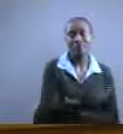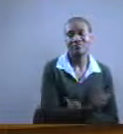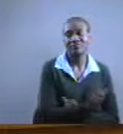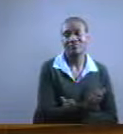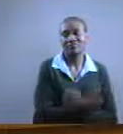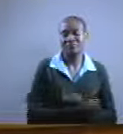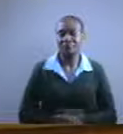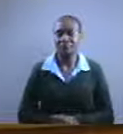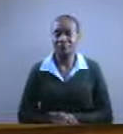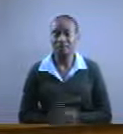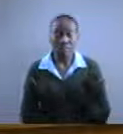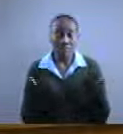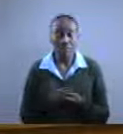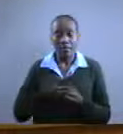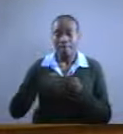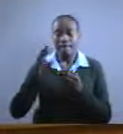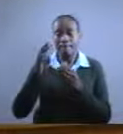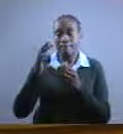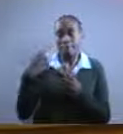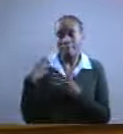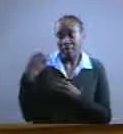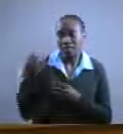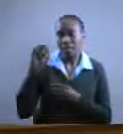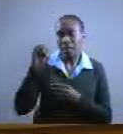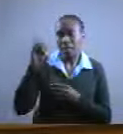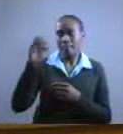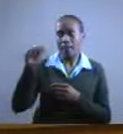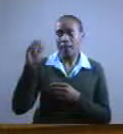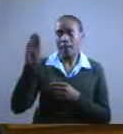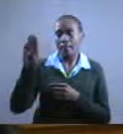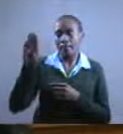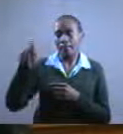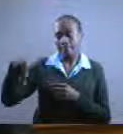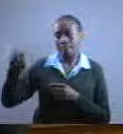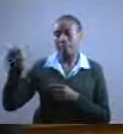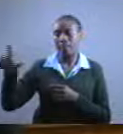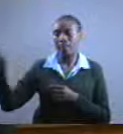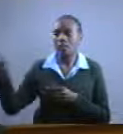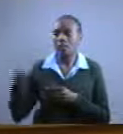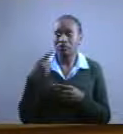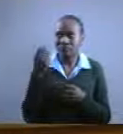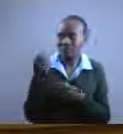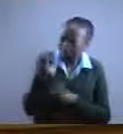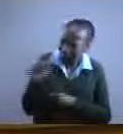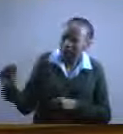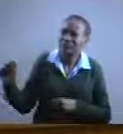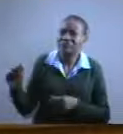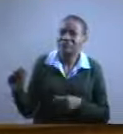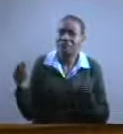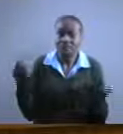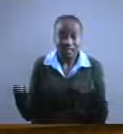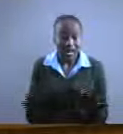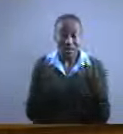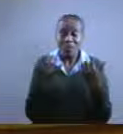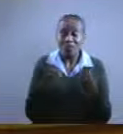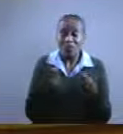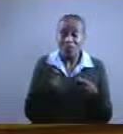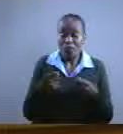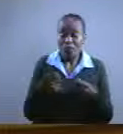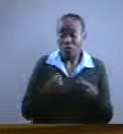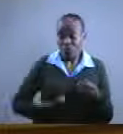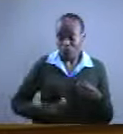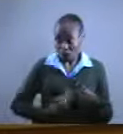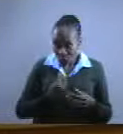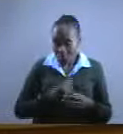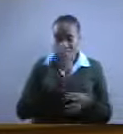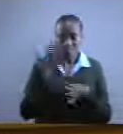Minister Bapela will object, considering that he told this House that the money for the youth wage subsidy will now be funding the Youth Employment Accord, which